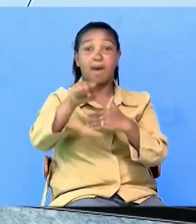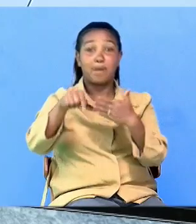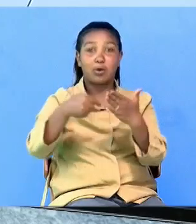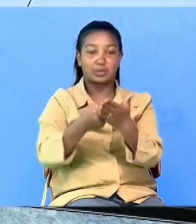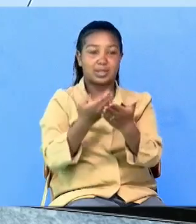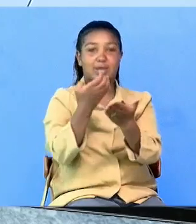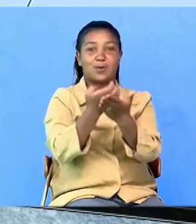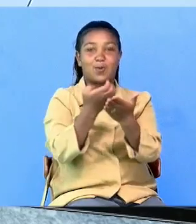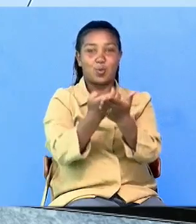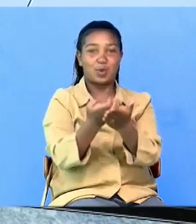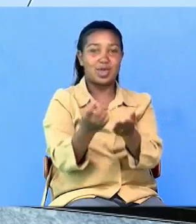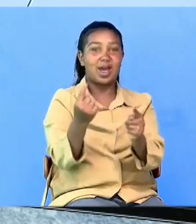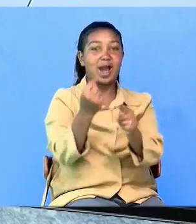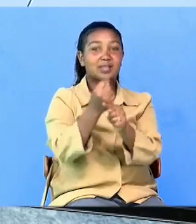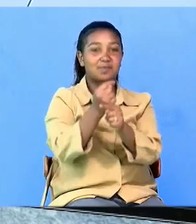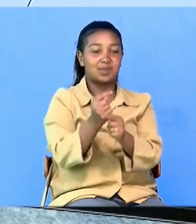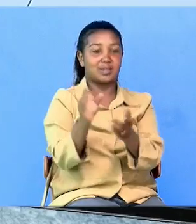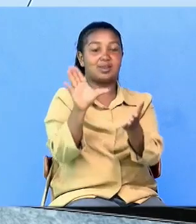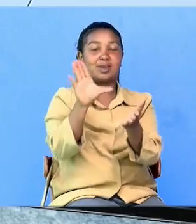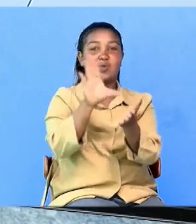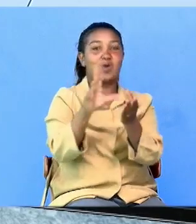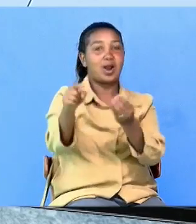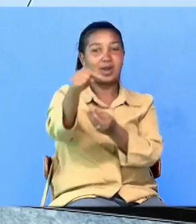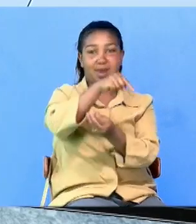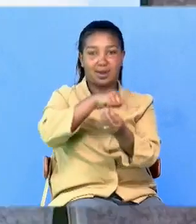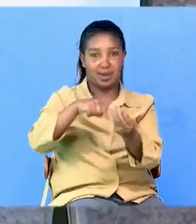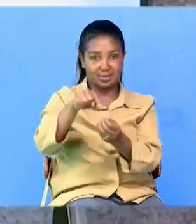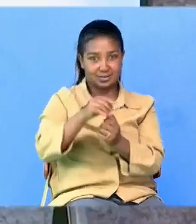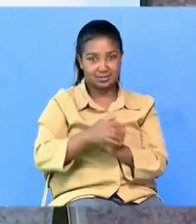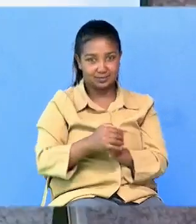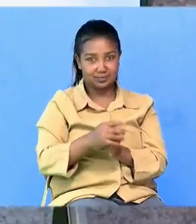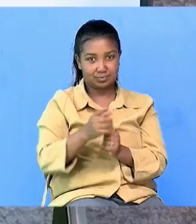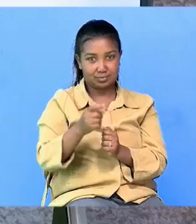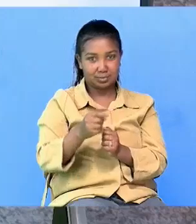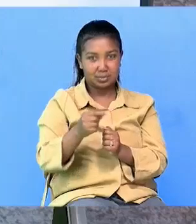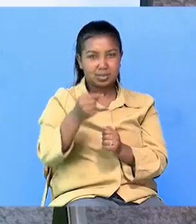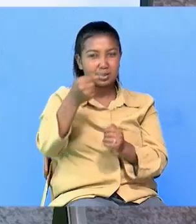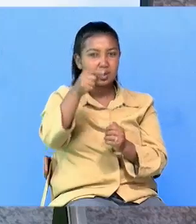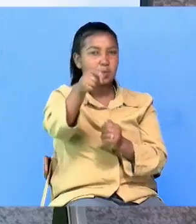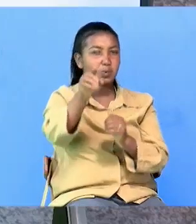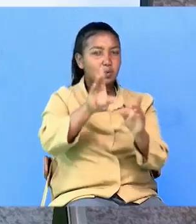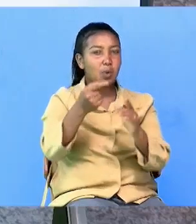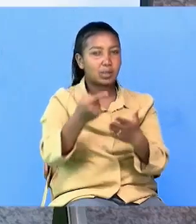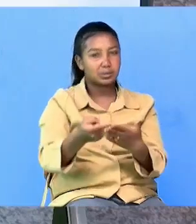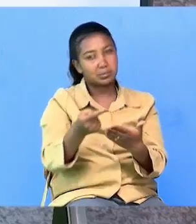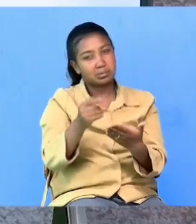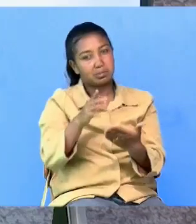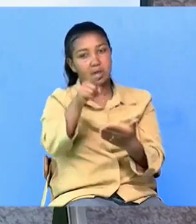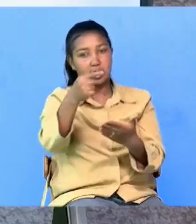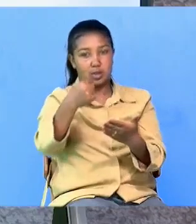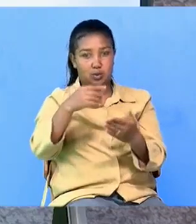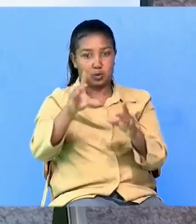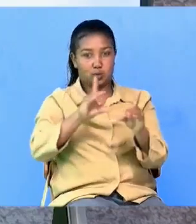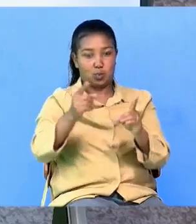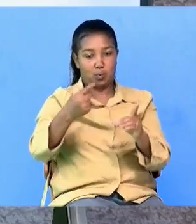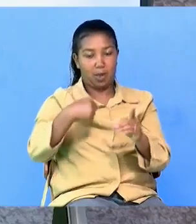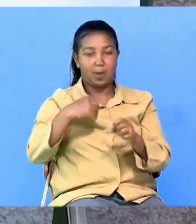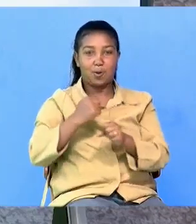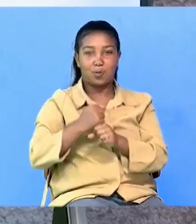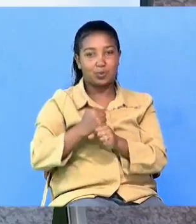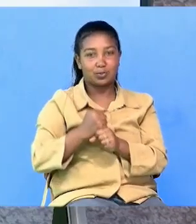about economic activities in rural areas. And then what do? And then I do my